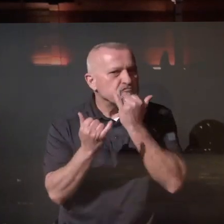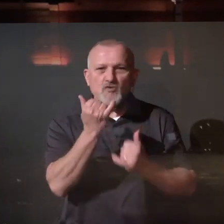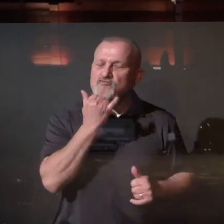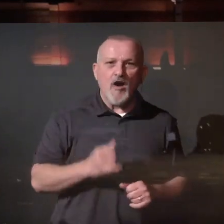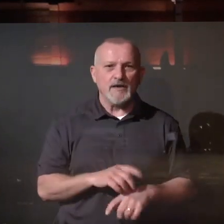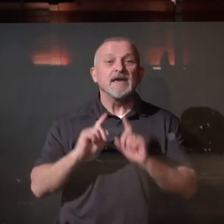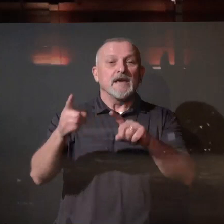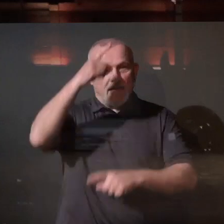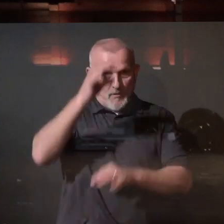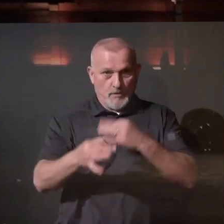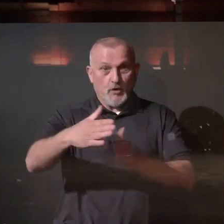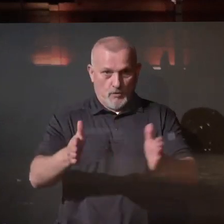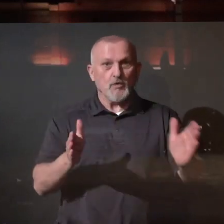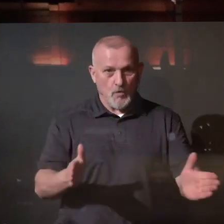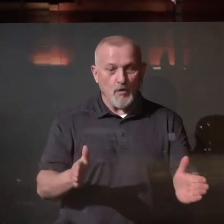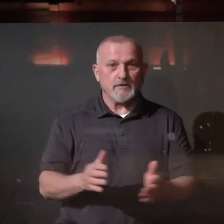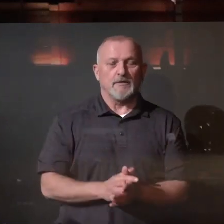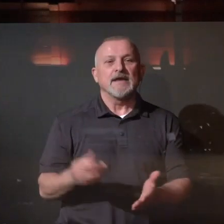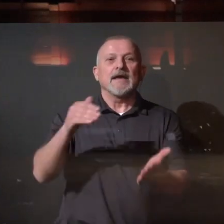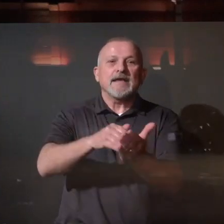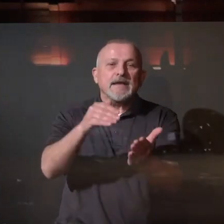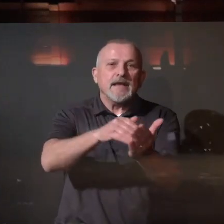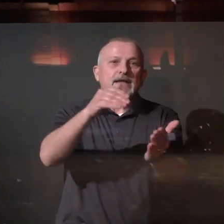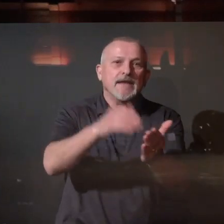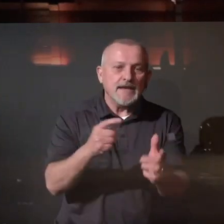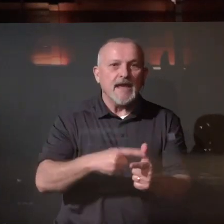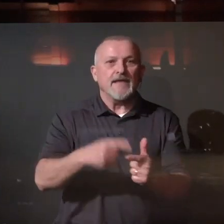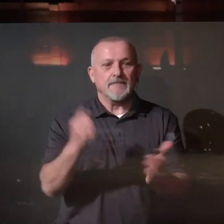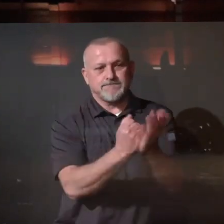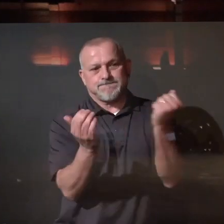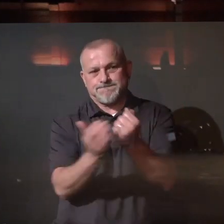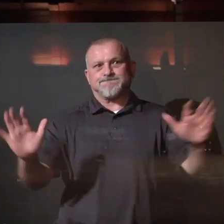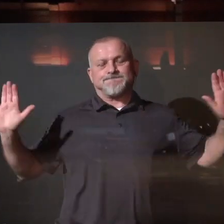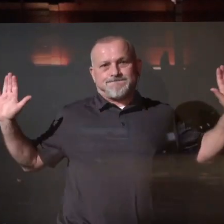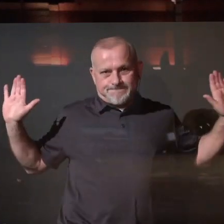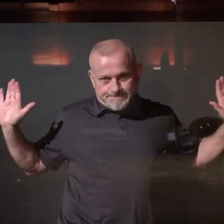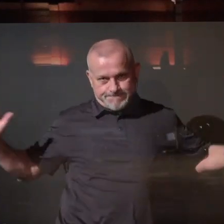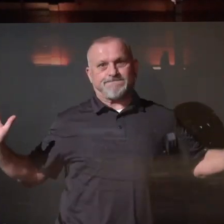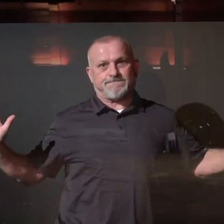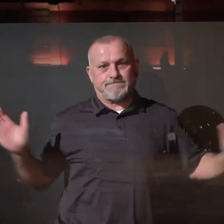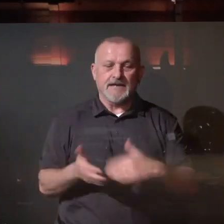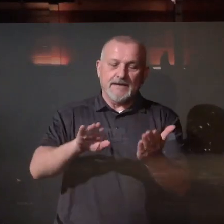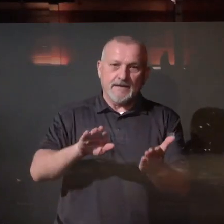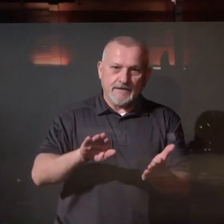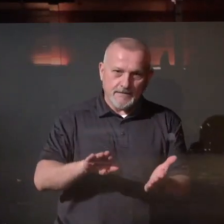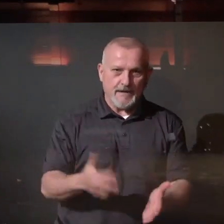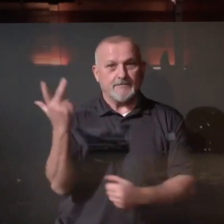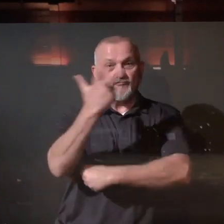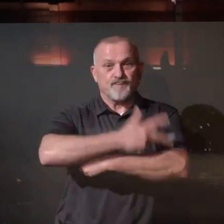him guilty and led him to the cross and crucified him through a very torturous death. And he rose from the grave. All for